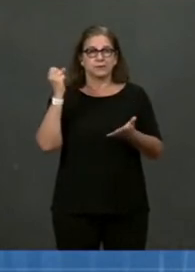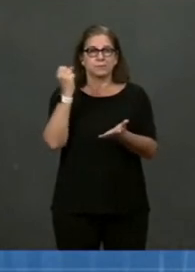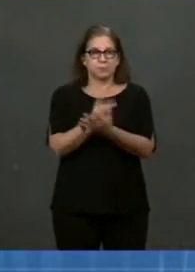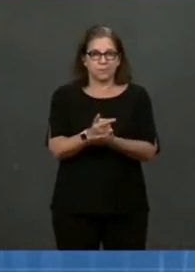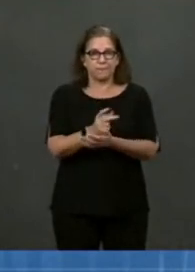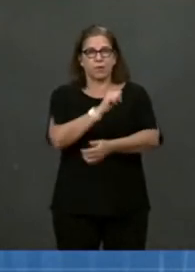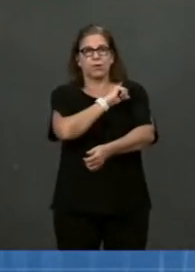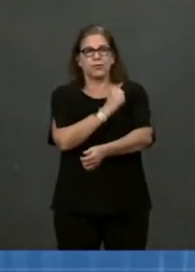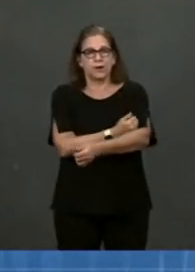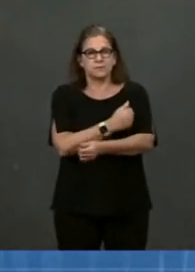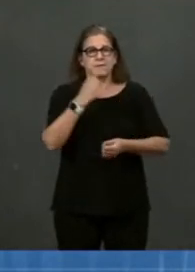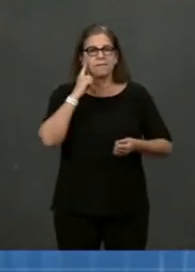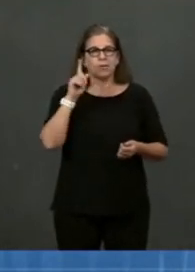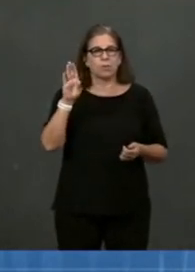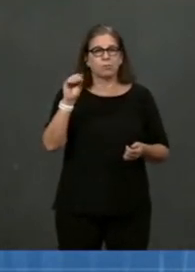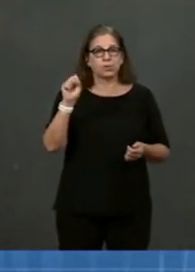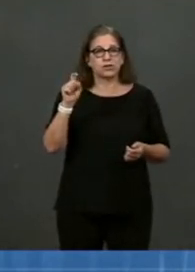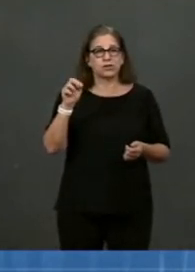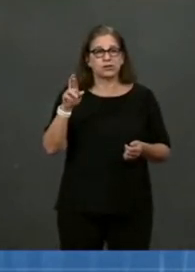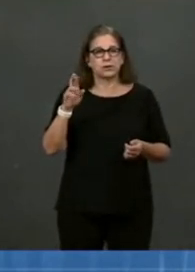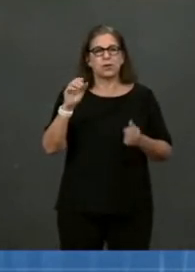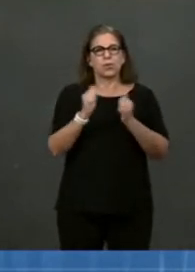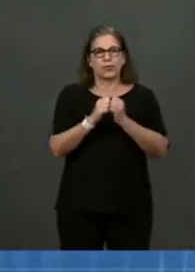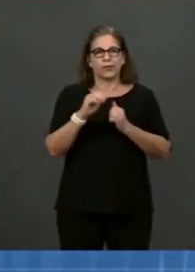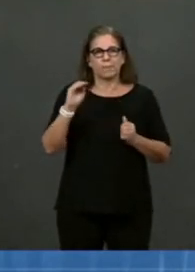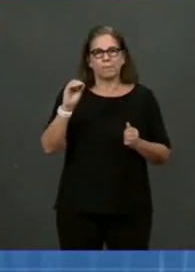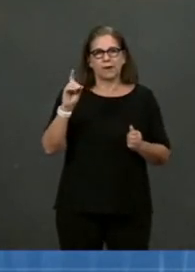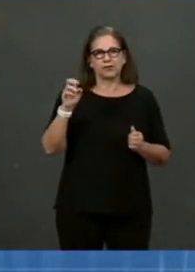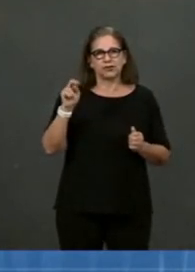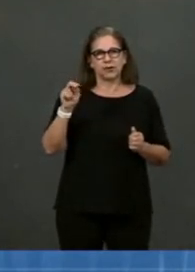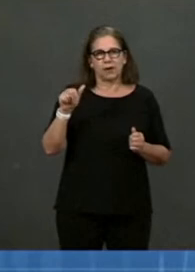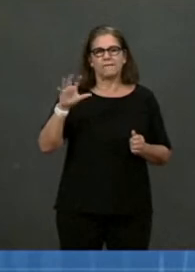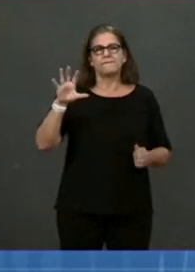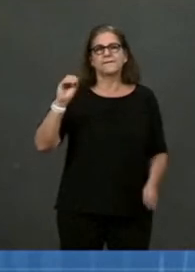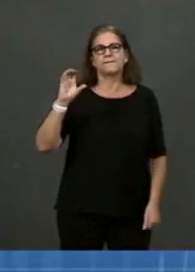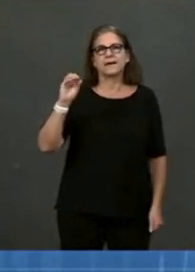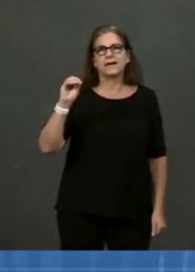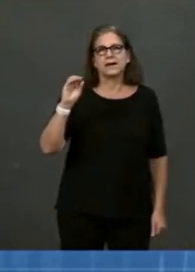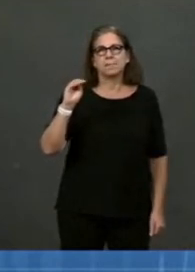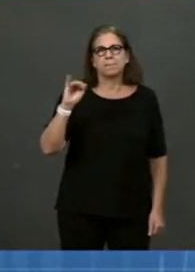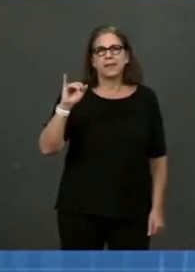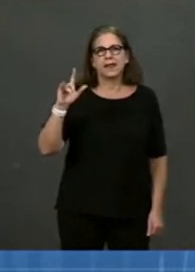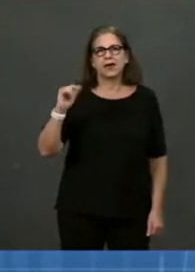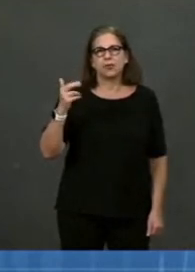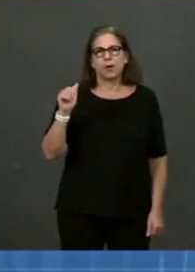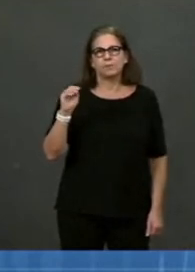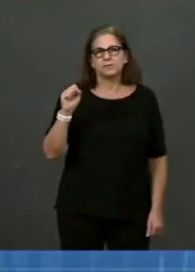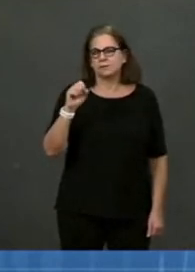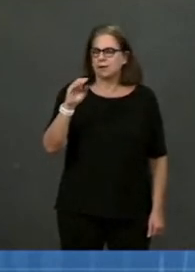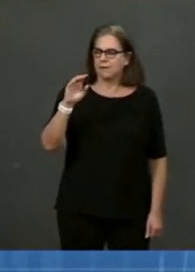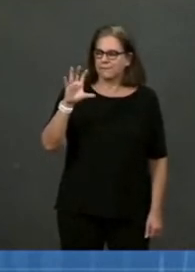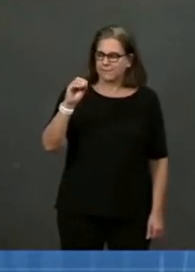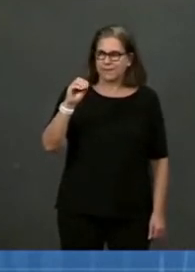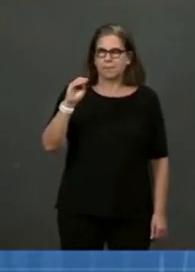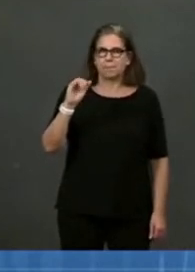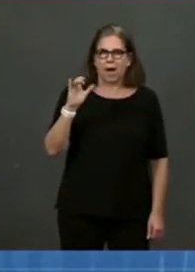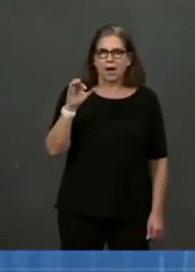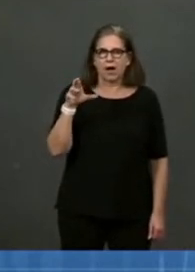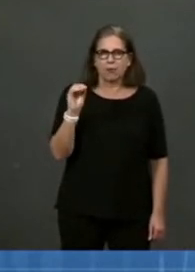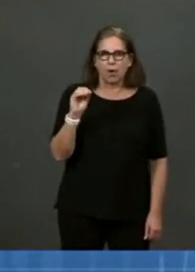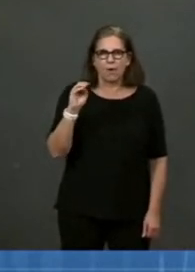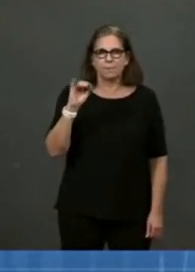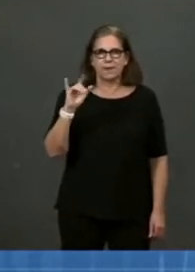or you're boosting anything else, is for a 50 microgram dose. So all of our Moderna boosts are for 50 microgram dose, and